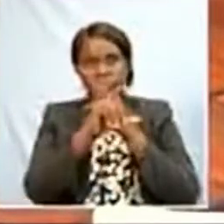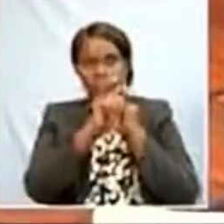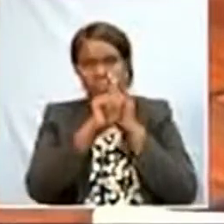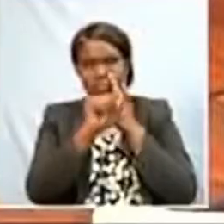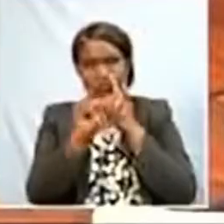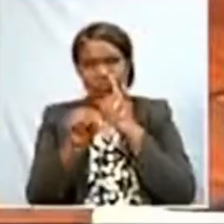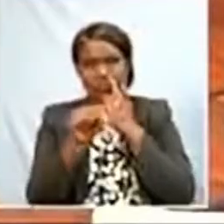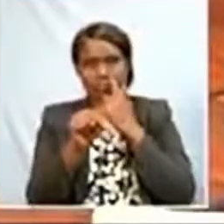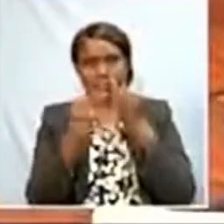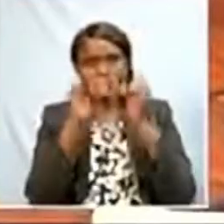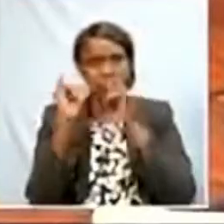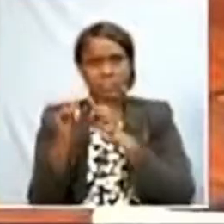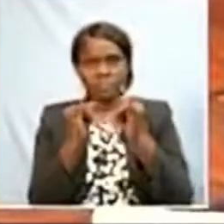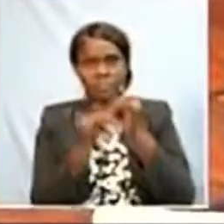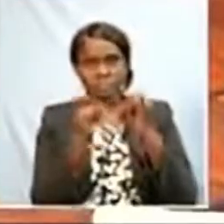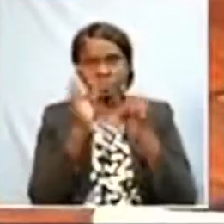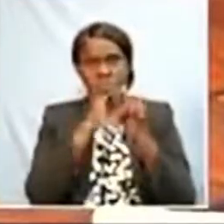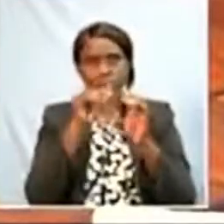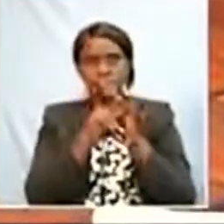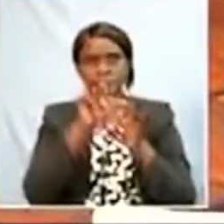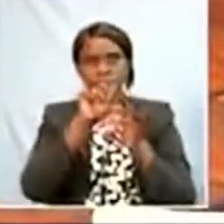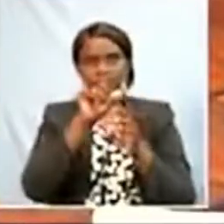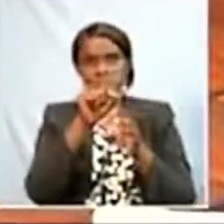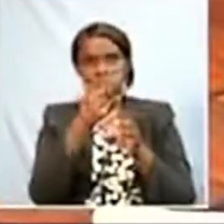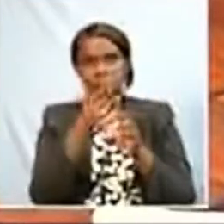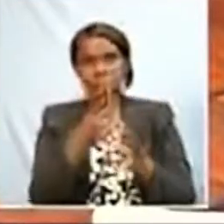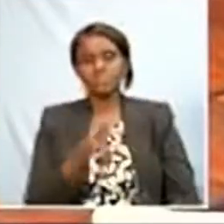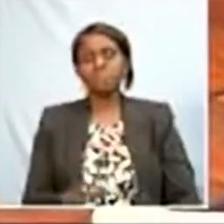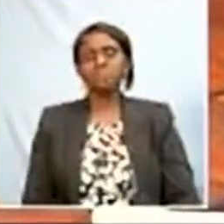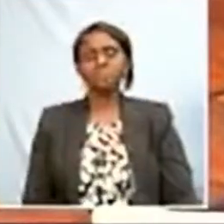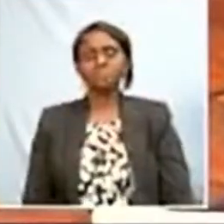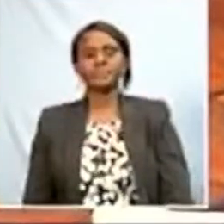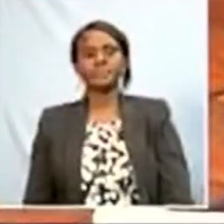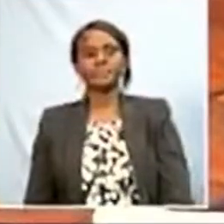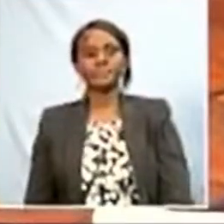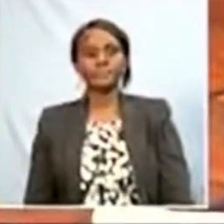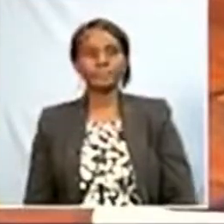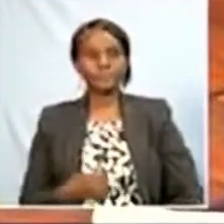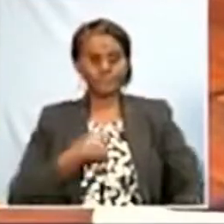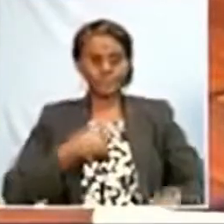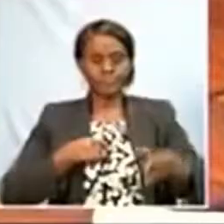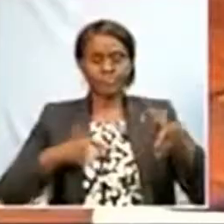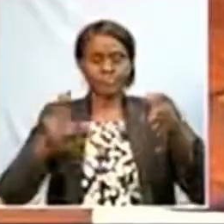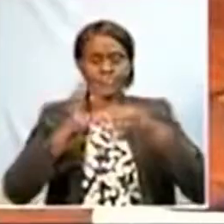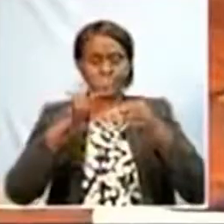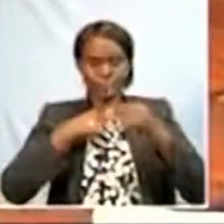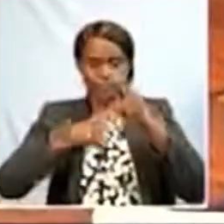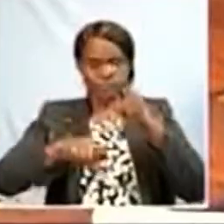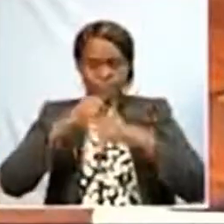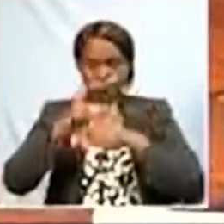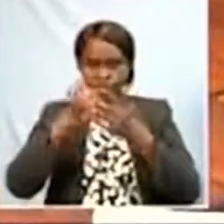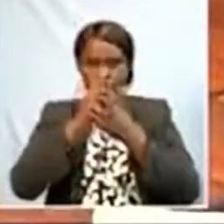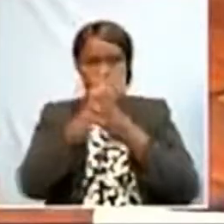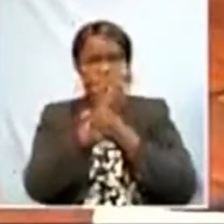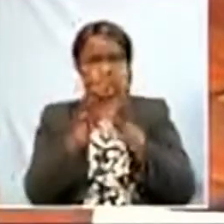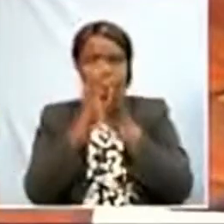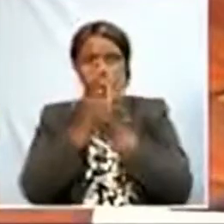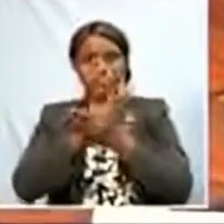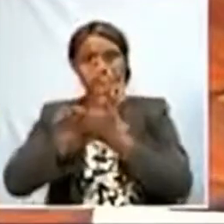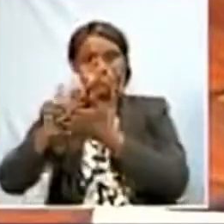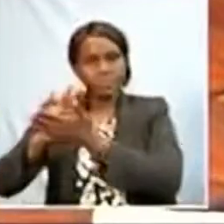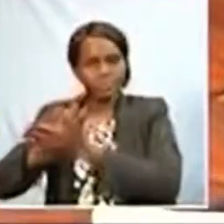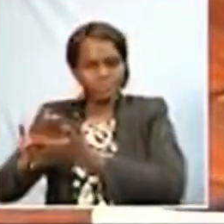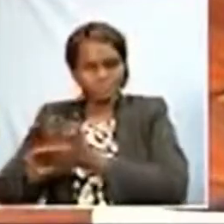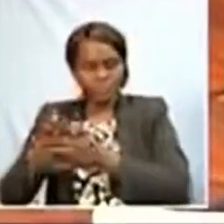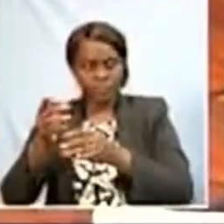funded, were implemented in 2023. At the time I was joining, I found all the contracts being cleared